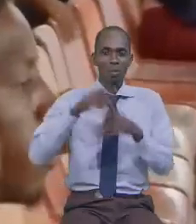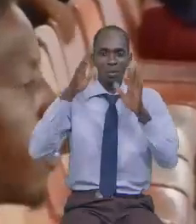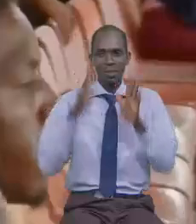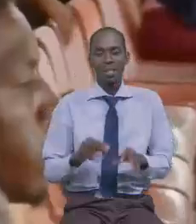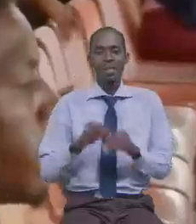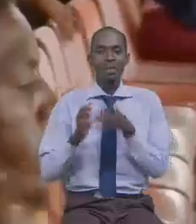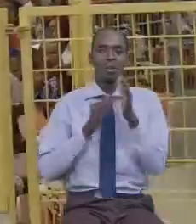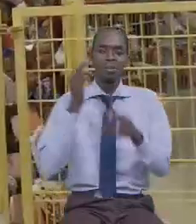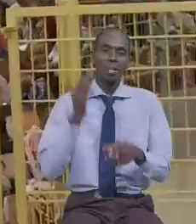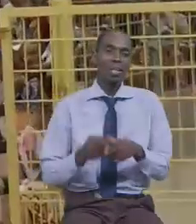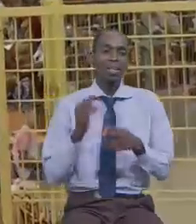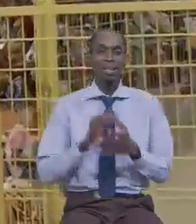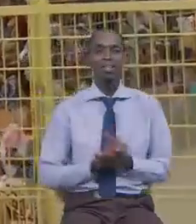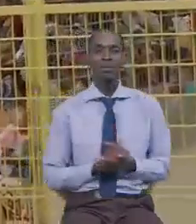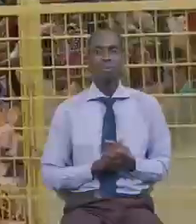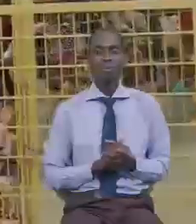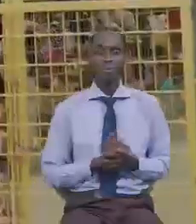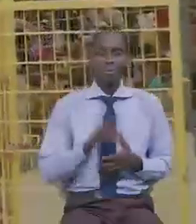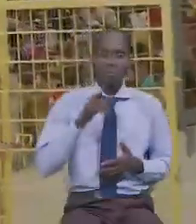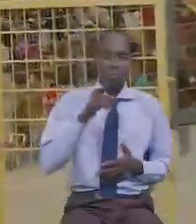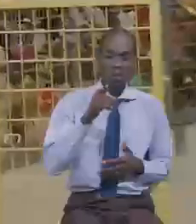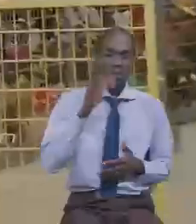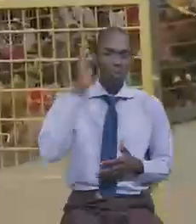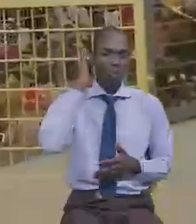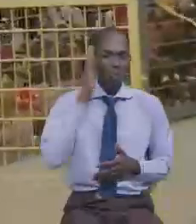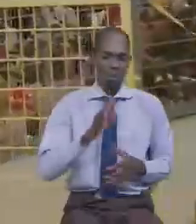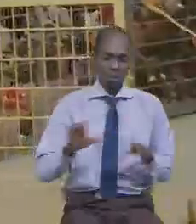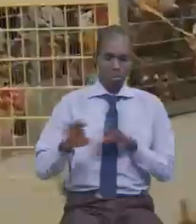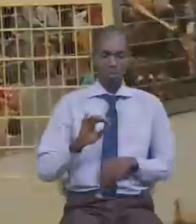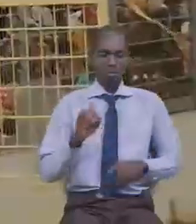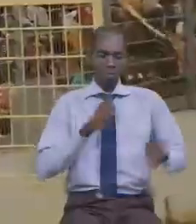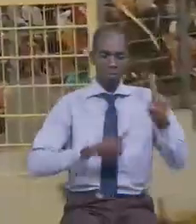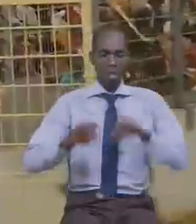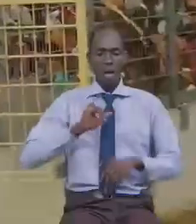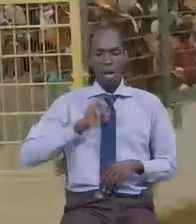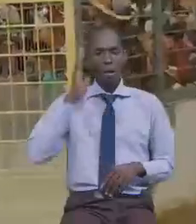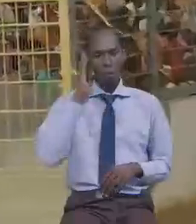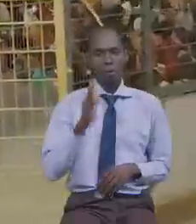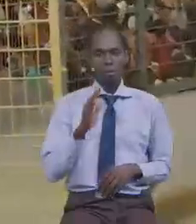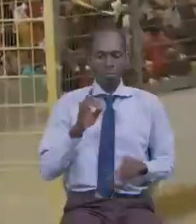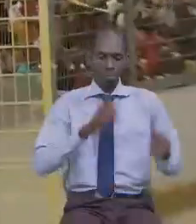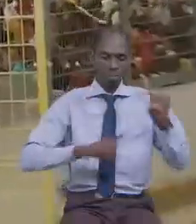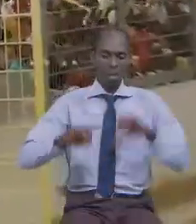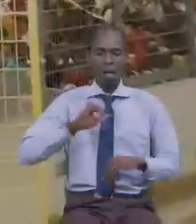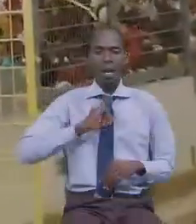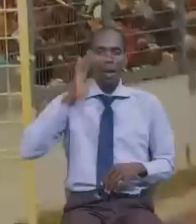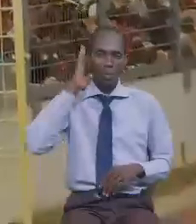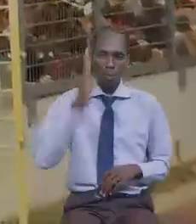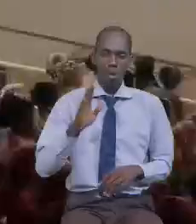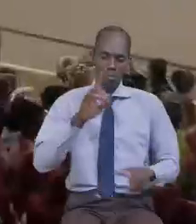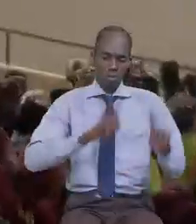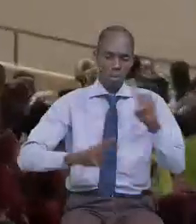name. You will do. I will. I will. I